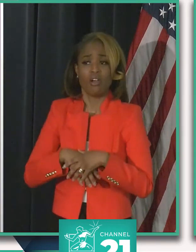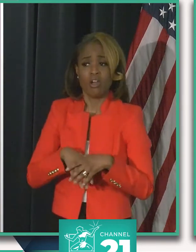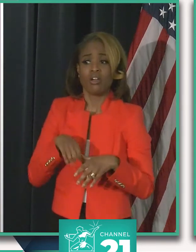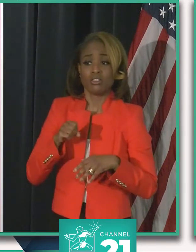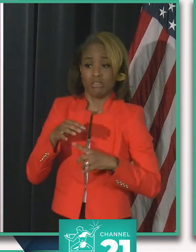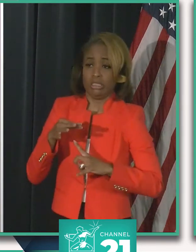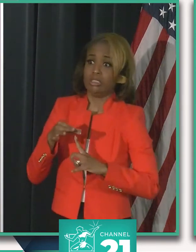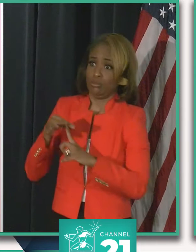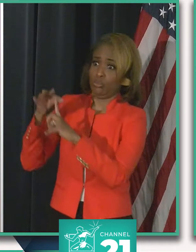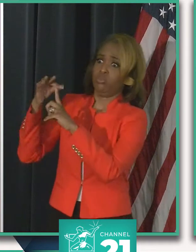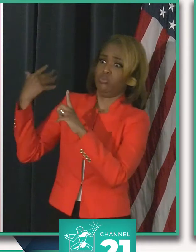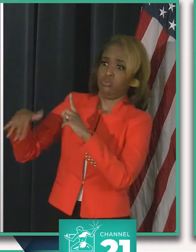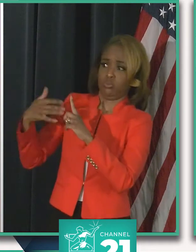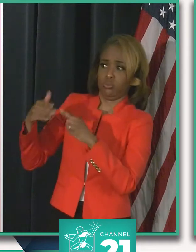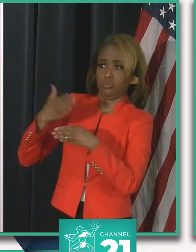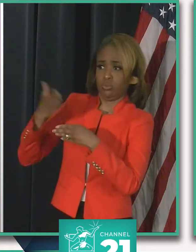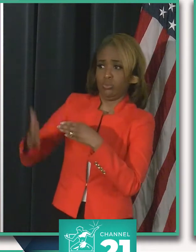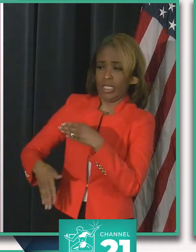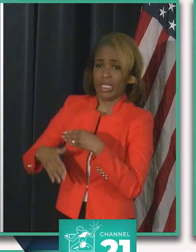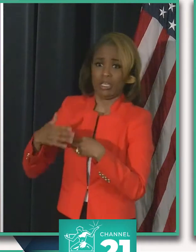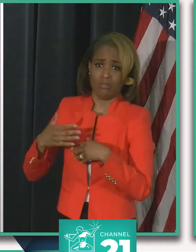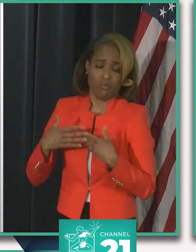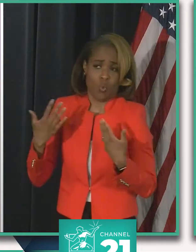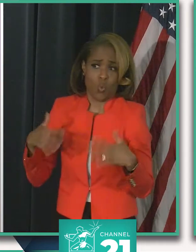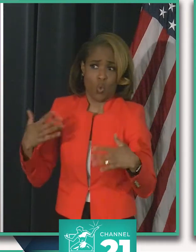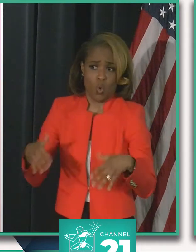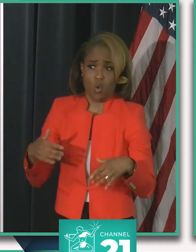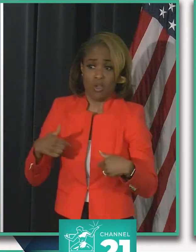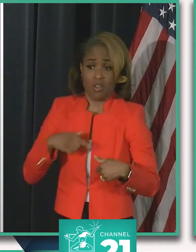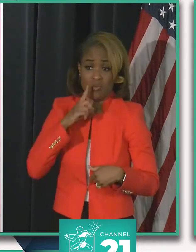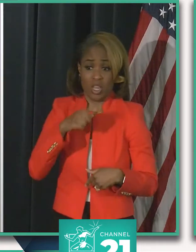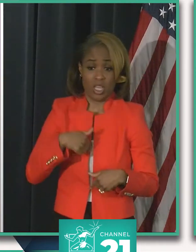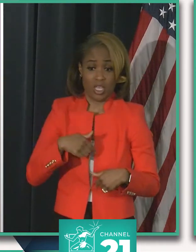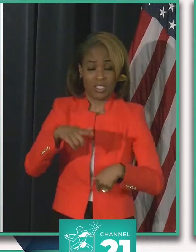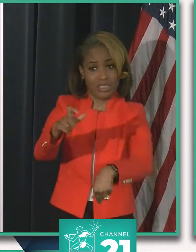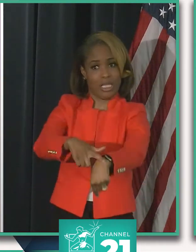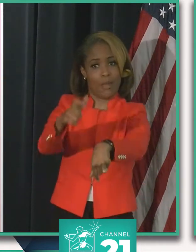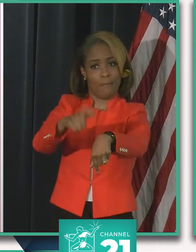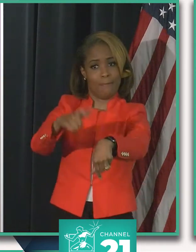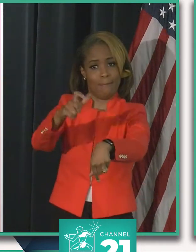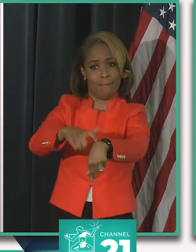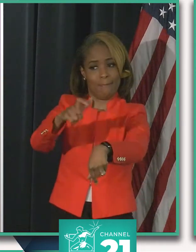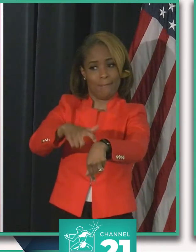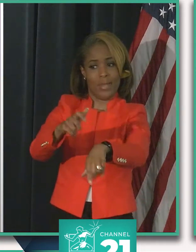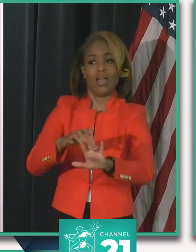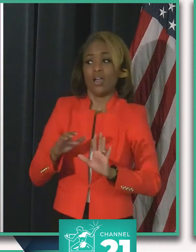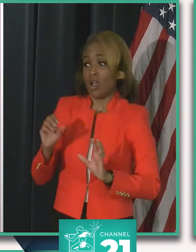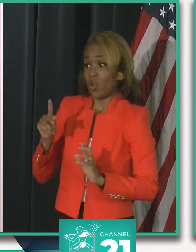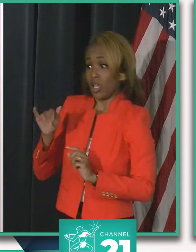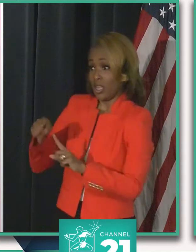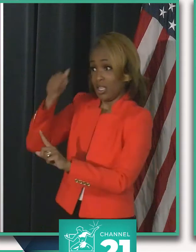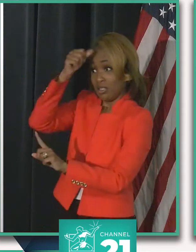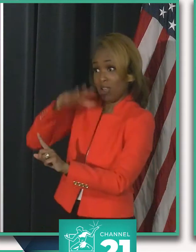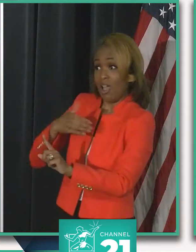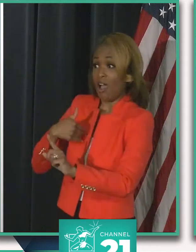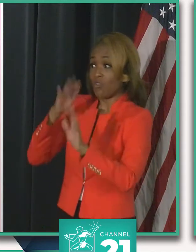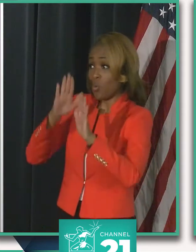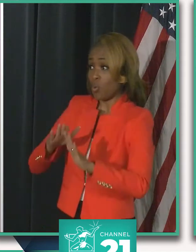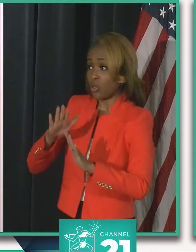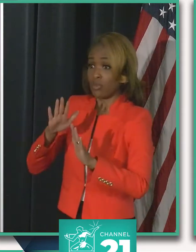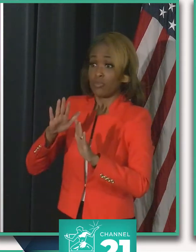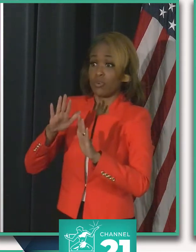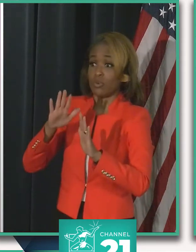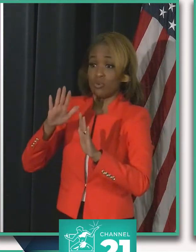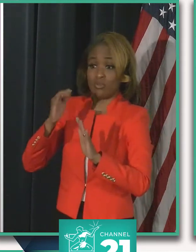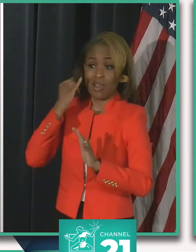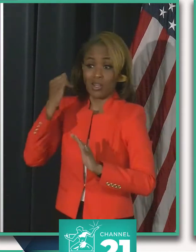especially on the weekends. And I shouldn't care. Time. Okay, so this gentleman has a great idea. I want Michael Oglesby,